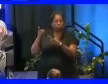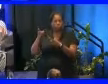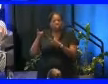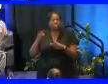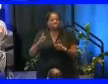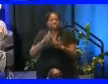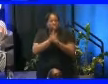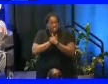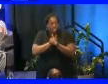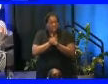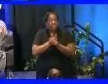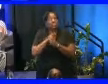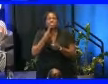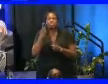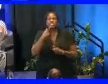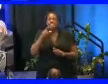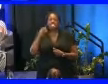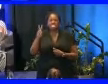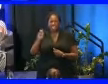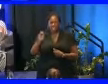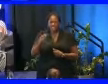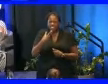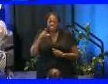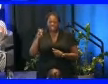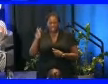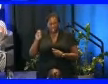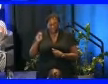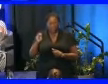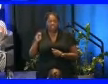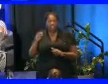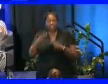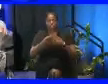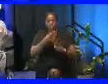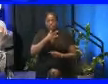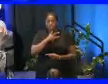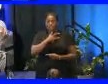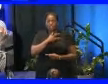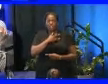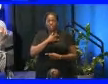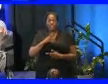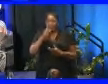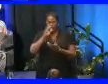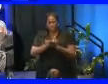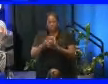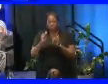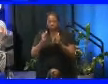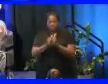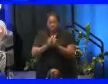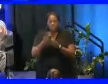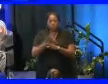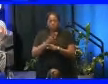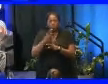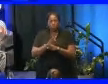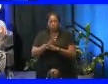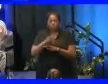takes love. Somebody say love. Love. Come on, say it again. Love. From your heart. Love. I believe with the right drop of water, which